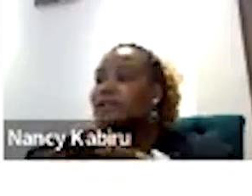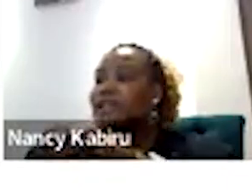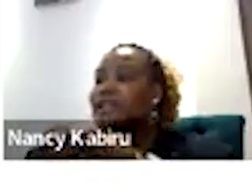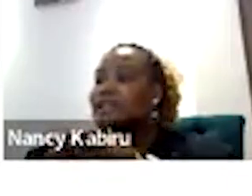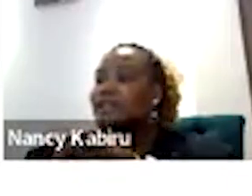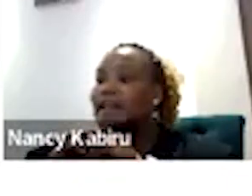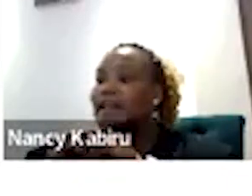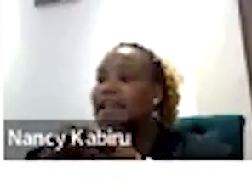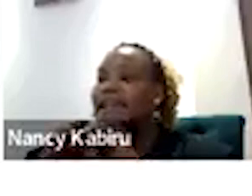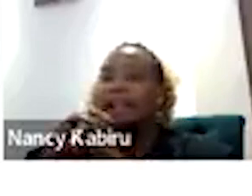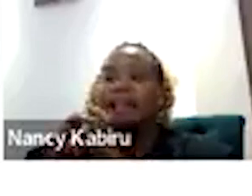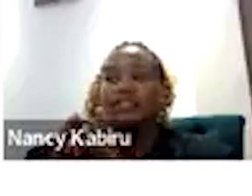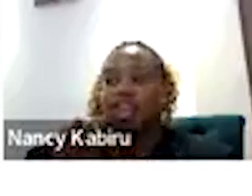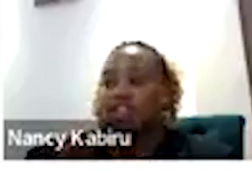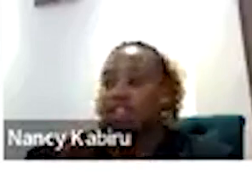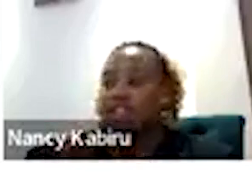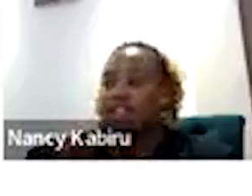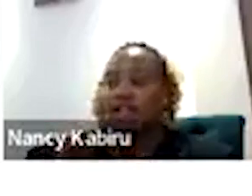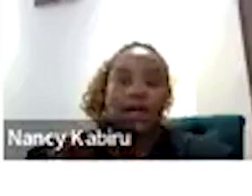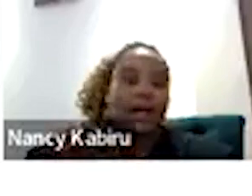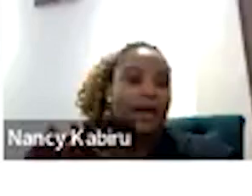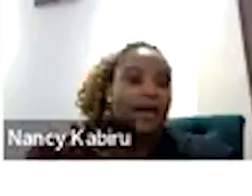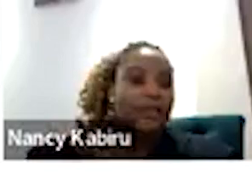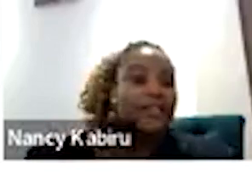You experience significant life